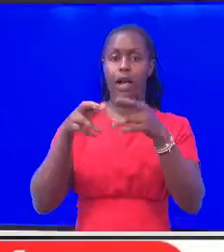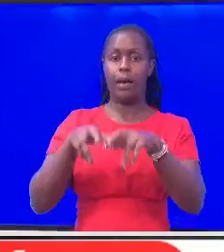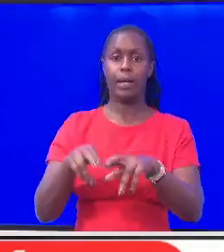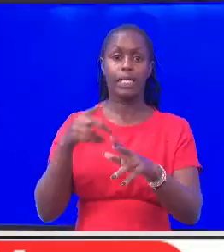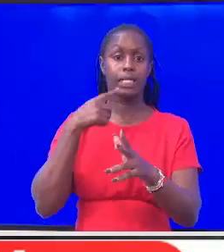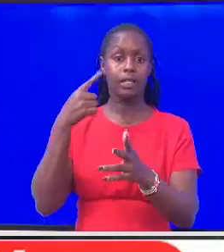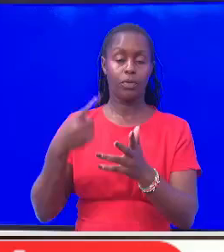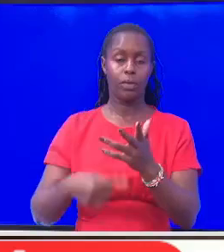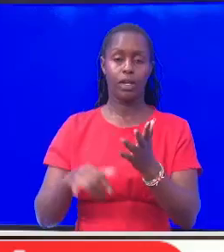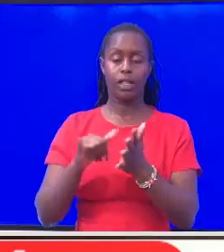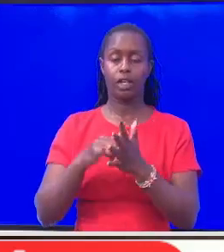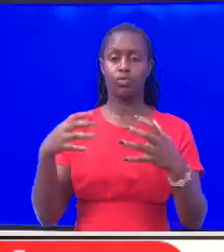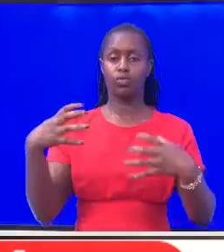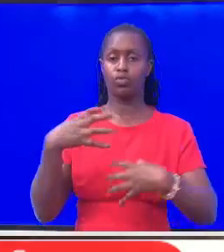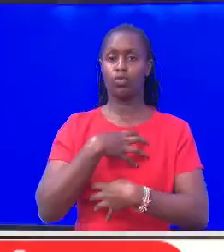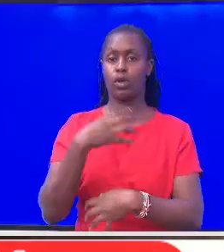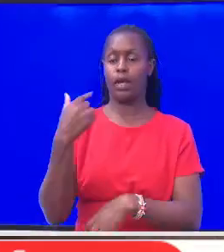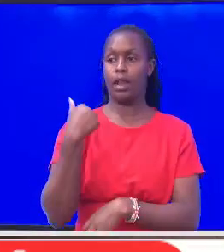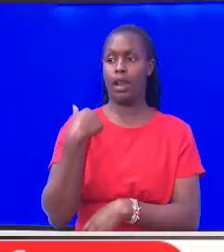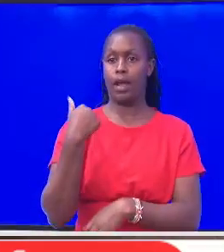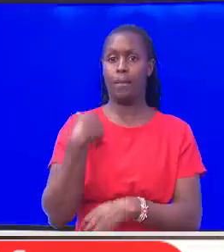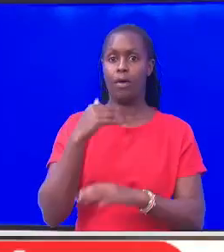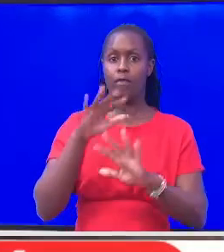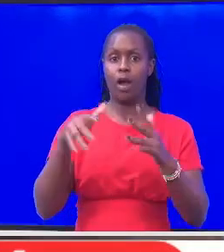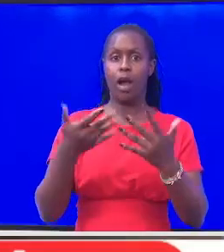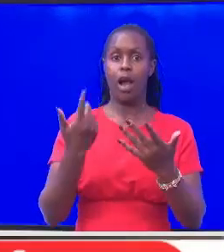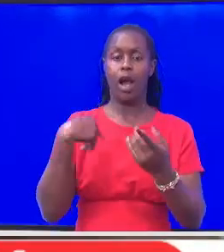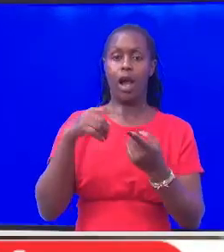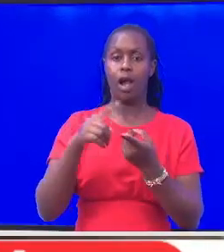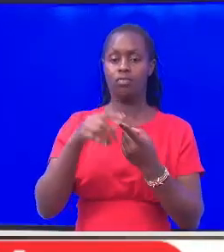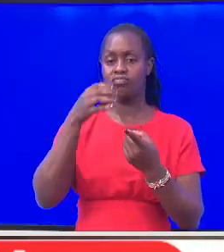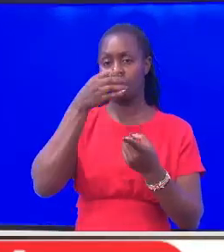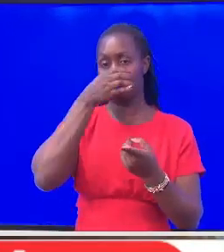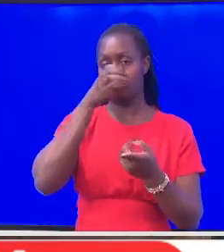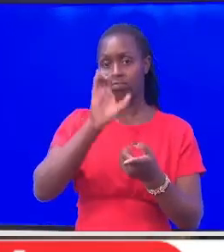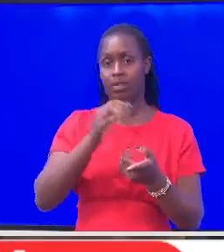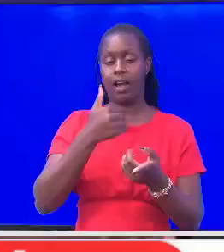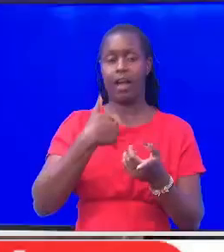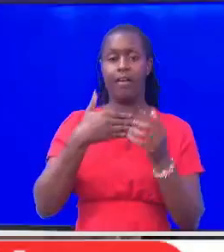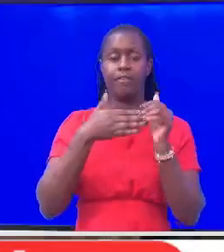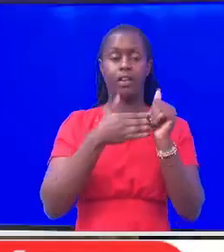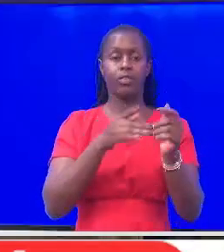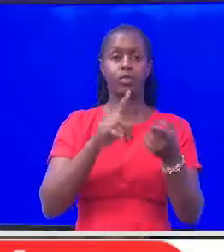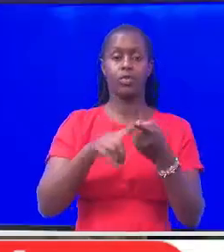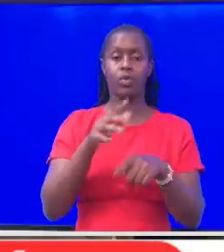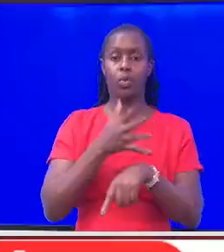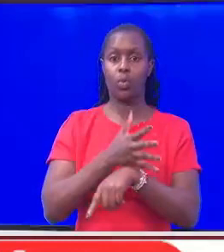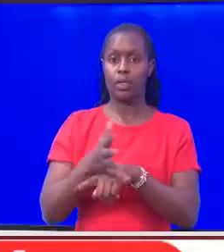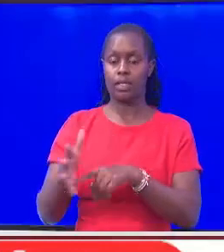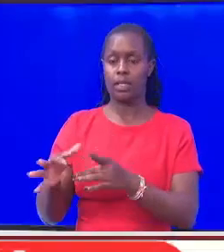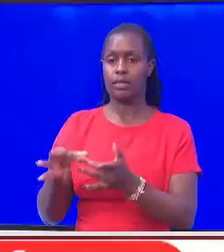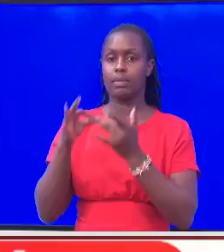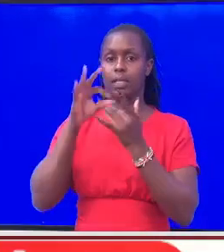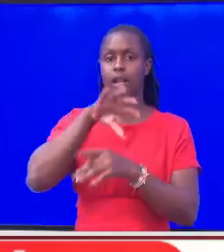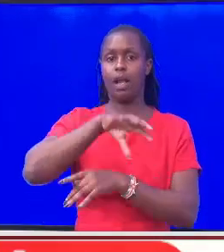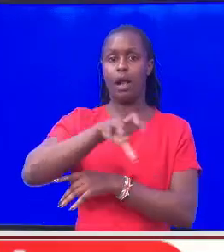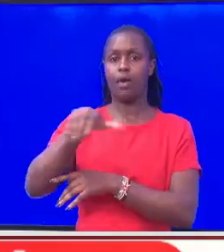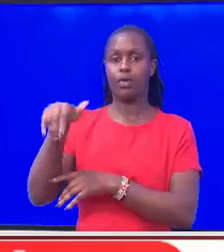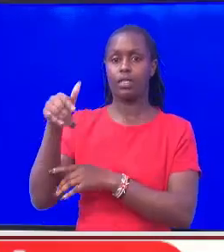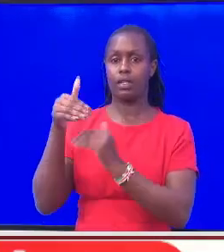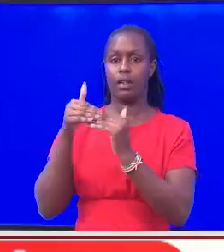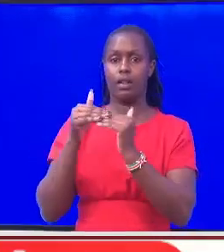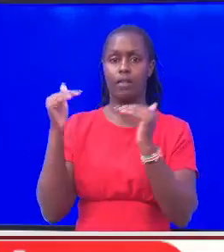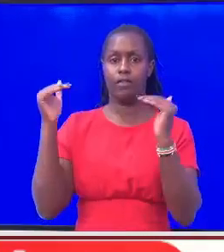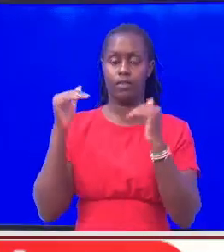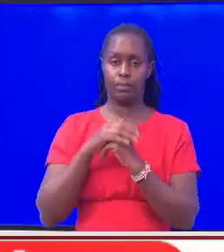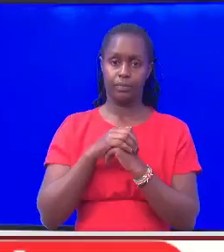shocking statistics of how impunity has led to massive wastage, and especially at the county level. For instance, that